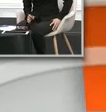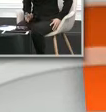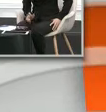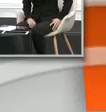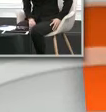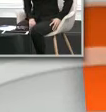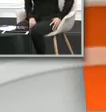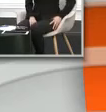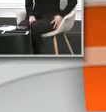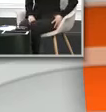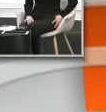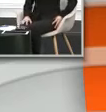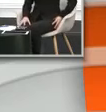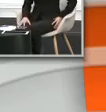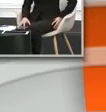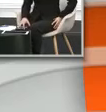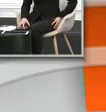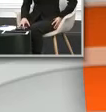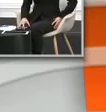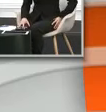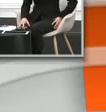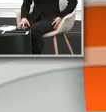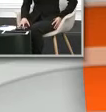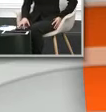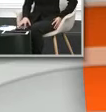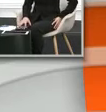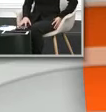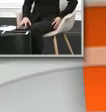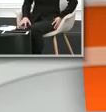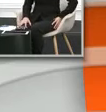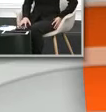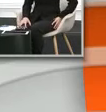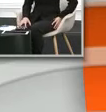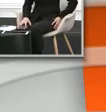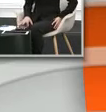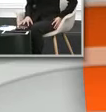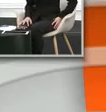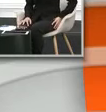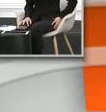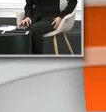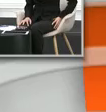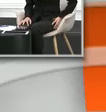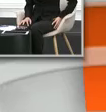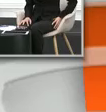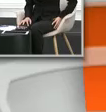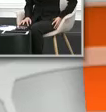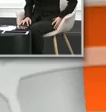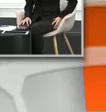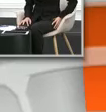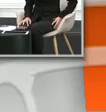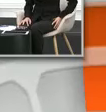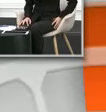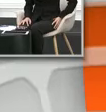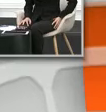But it became big news. But it was a very serious joke. Yes. Because the foreign media